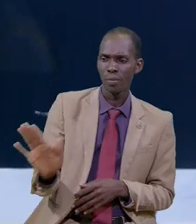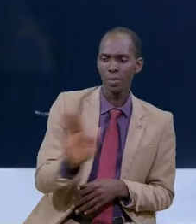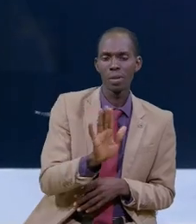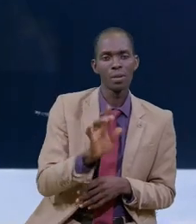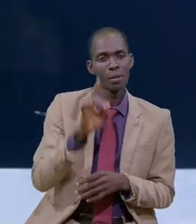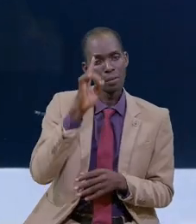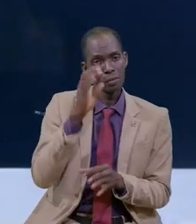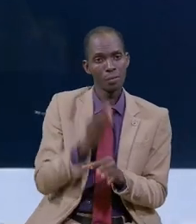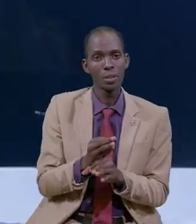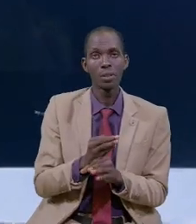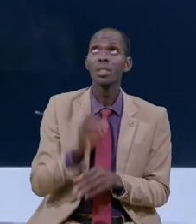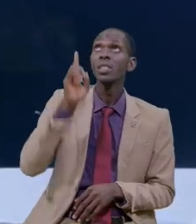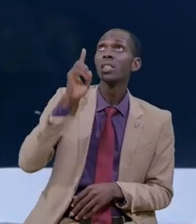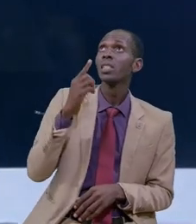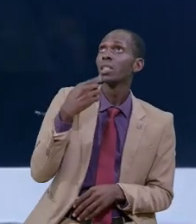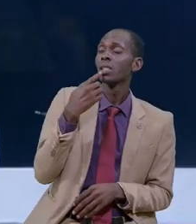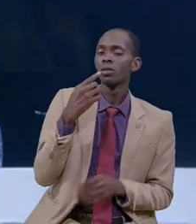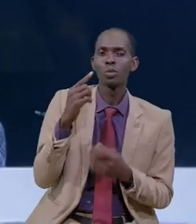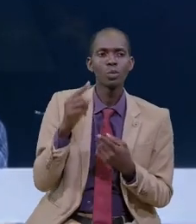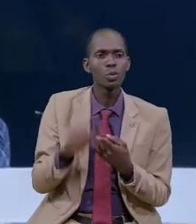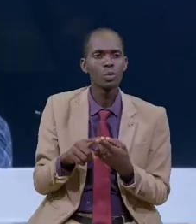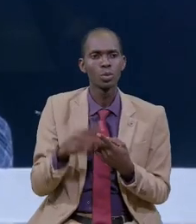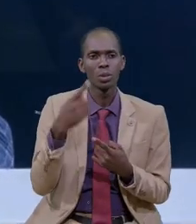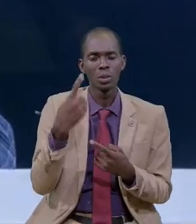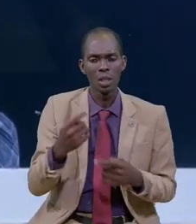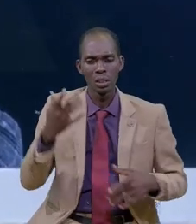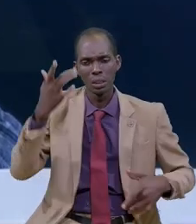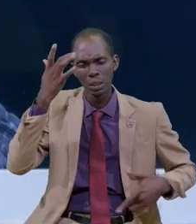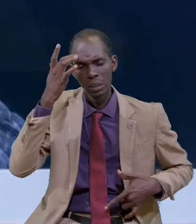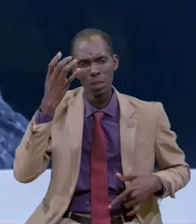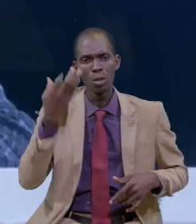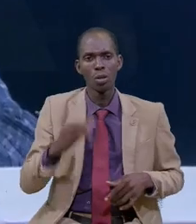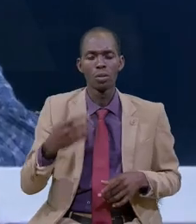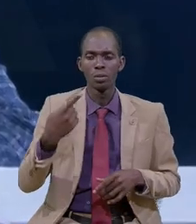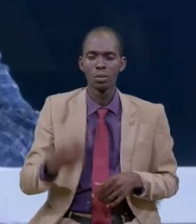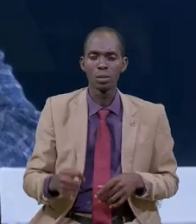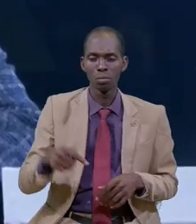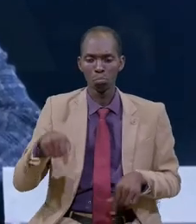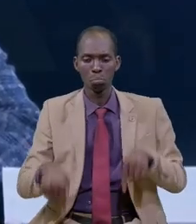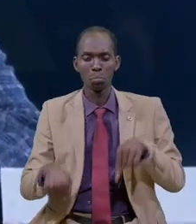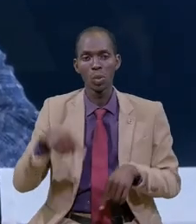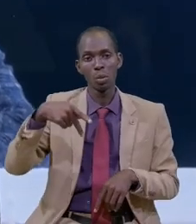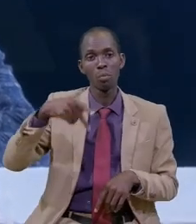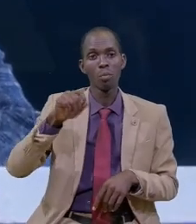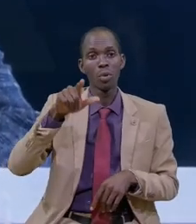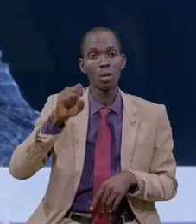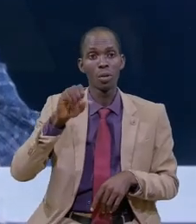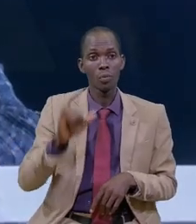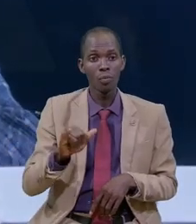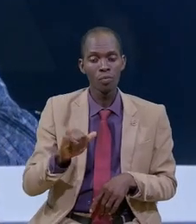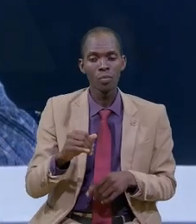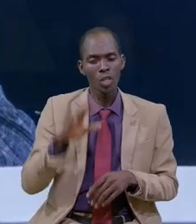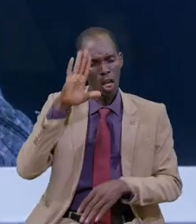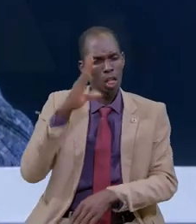he said unto the sick of the palsy, son, thy